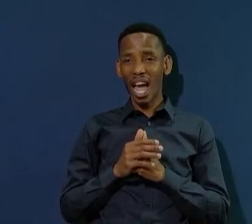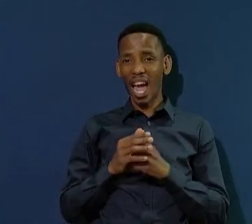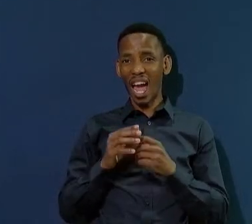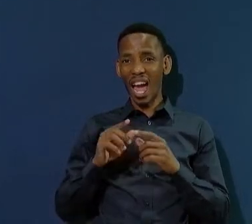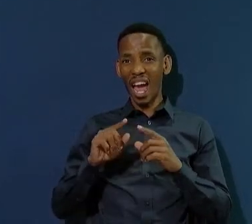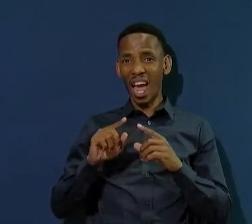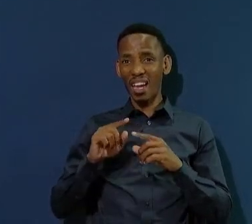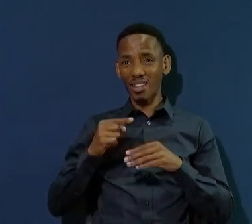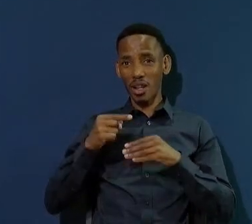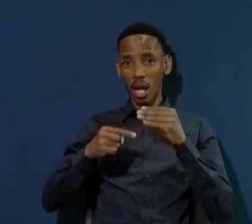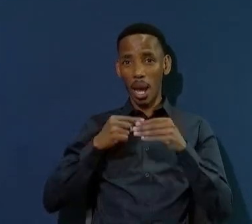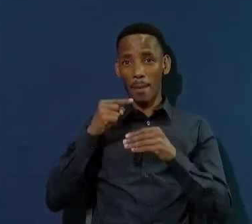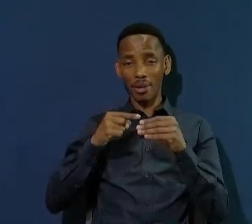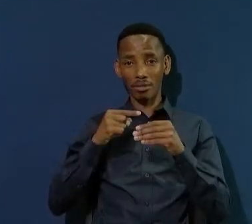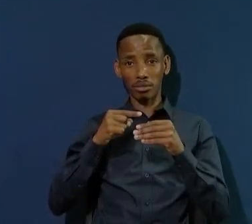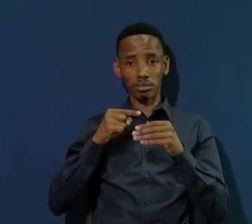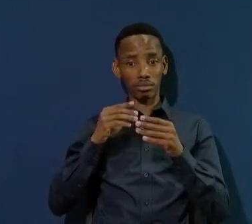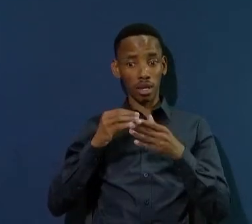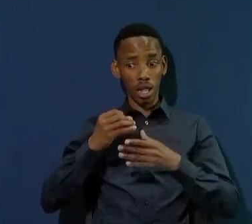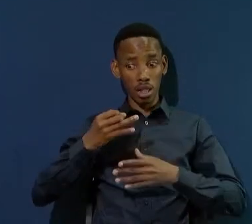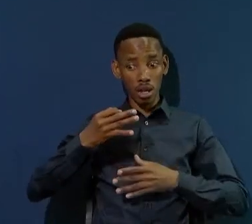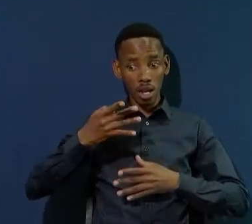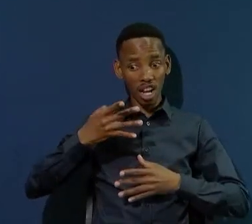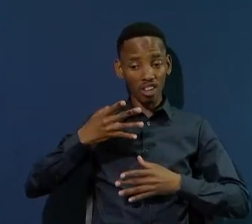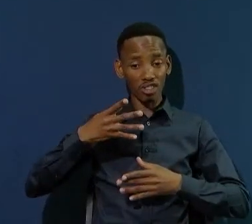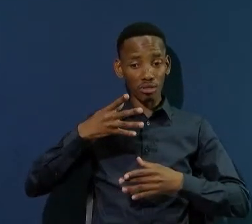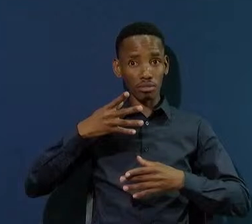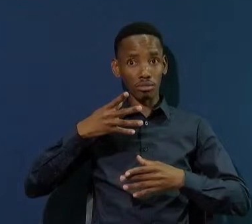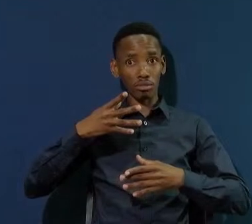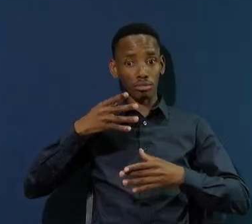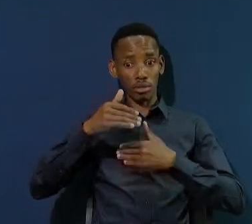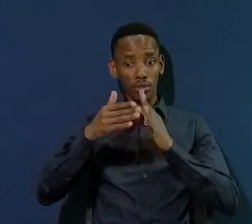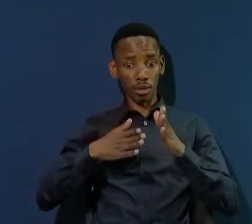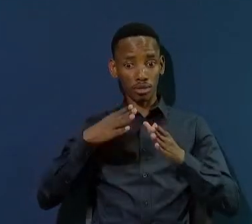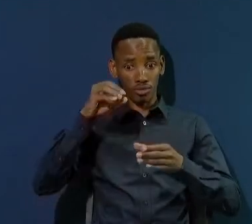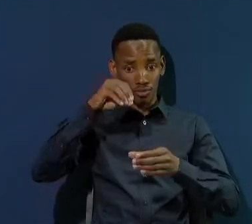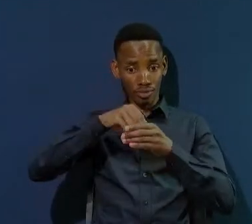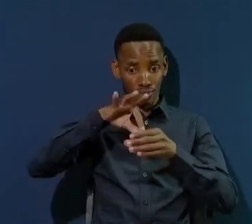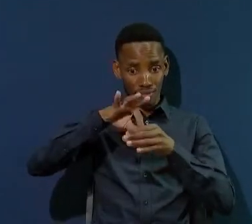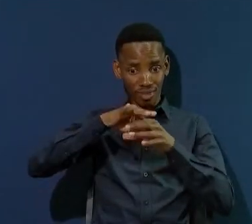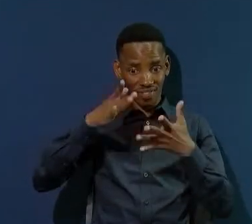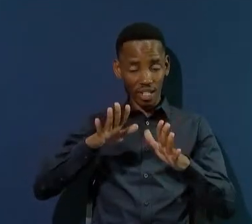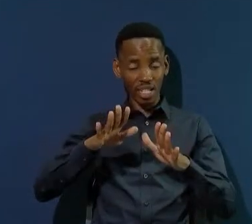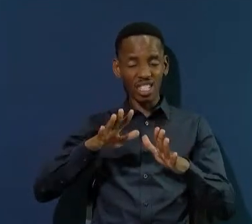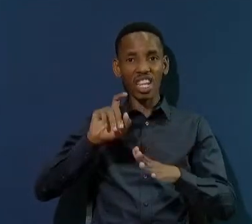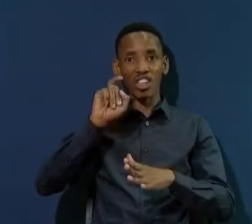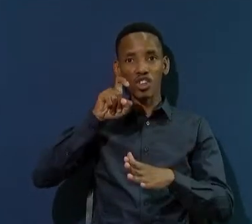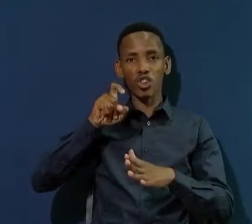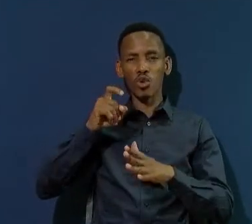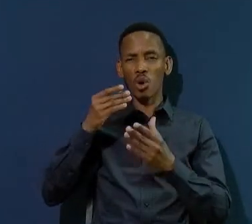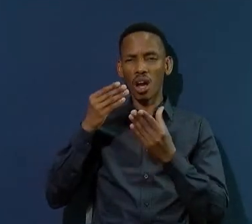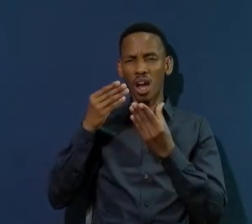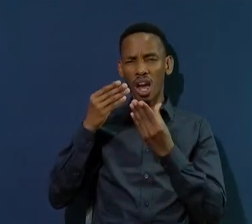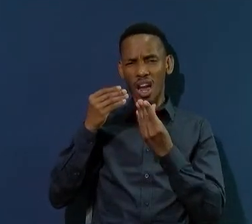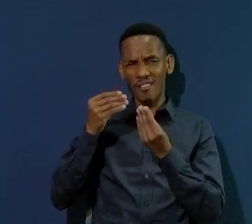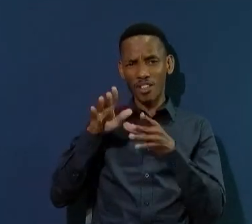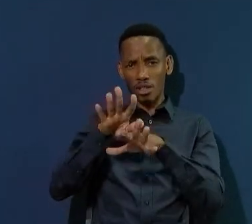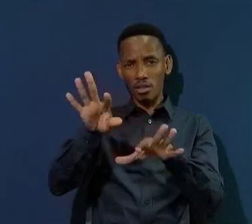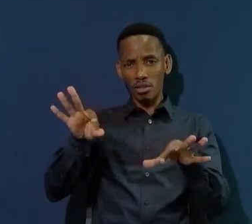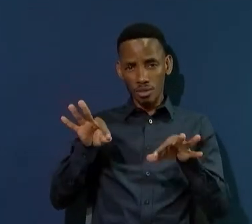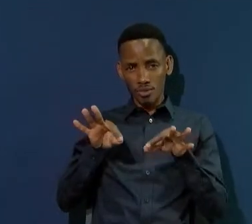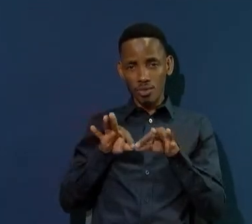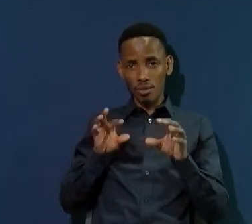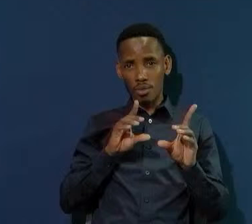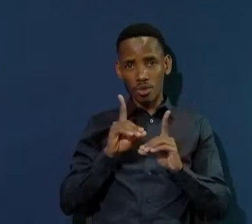have to get electoral reform to institute it. Yes. But for the transparent ballot boxes, it's